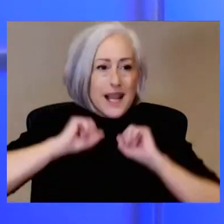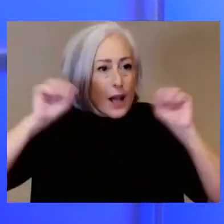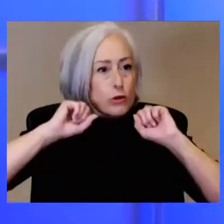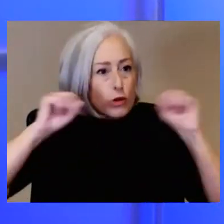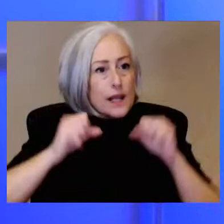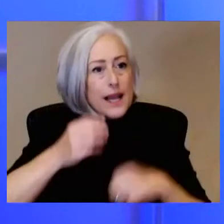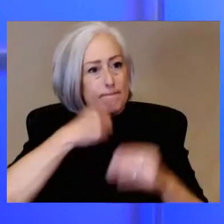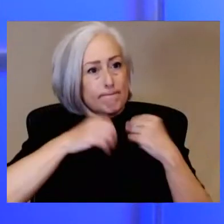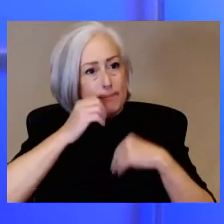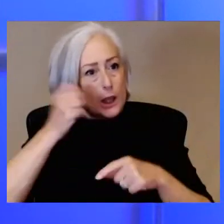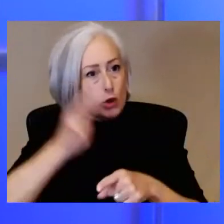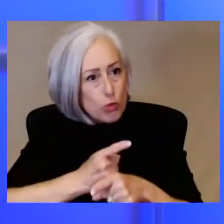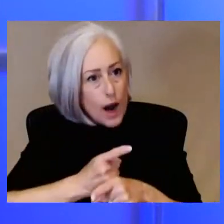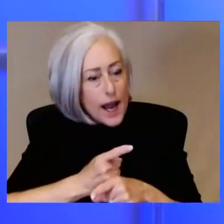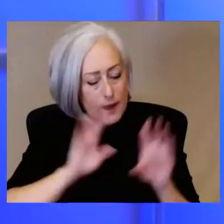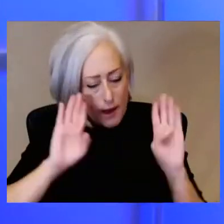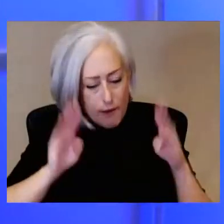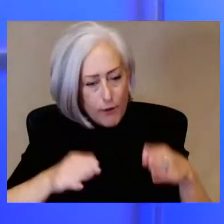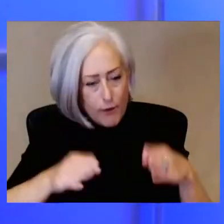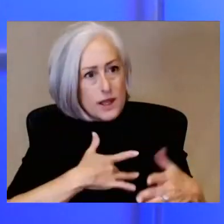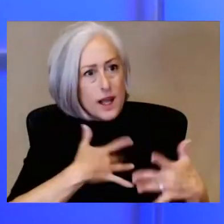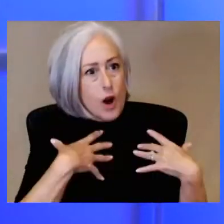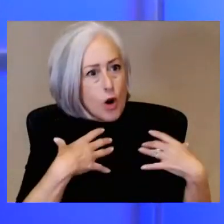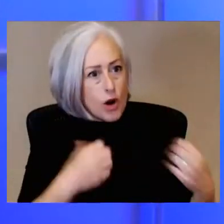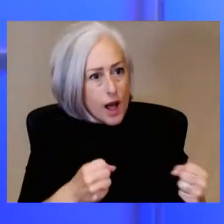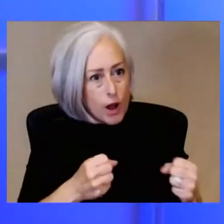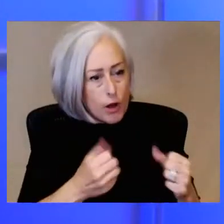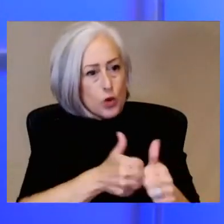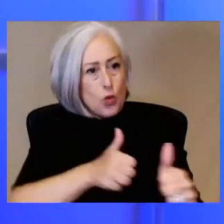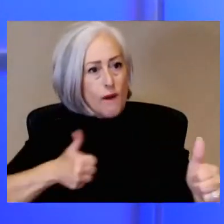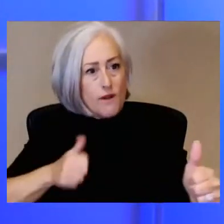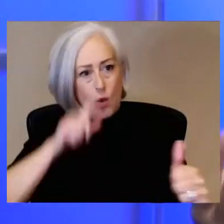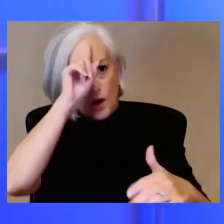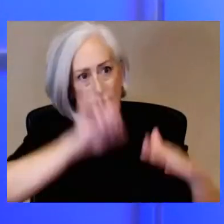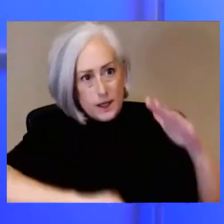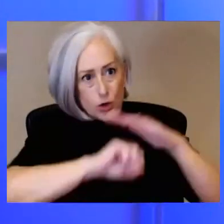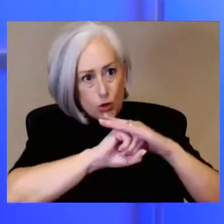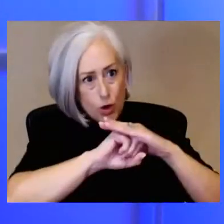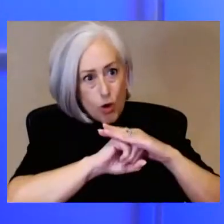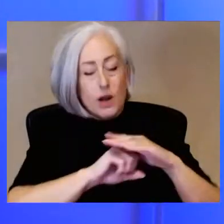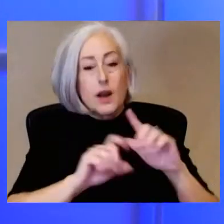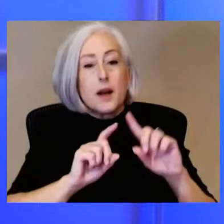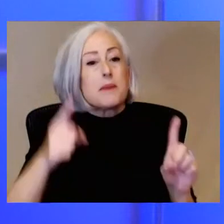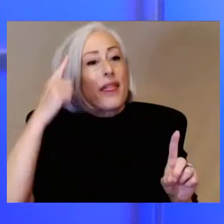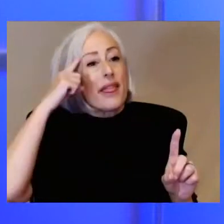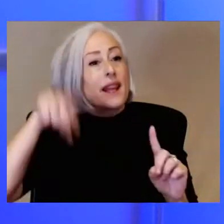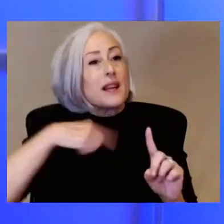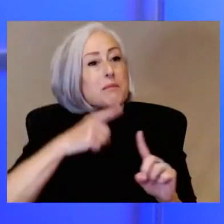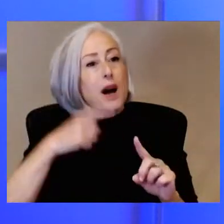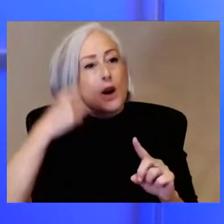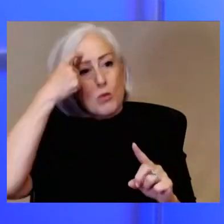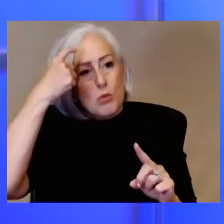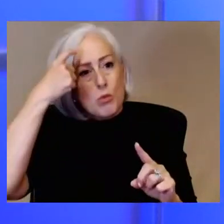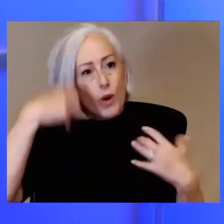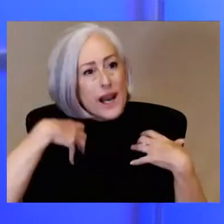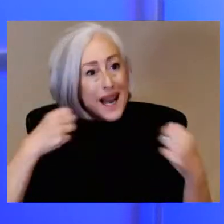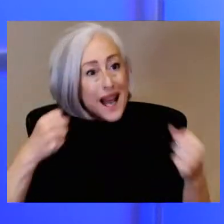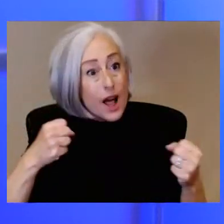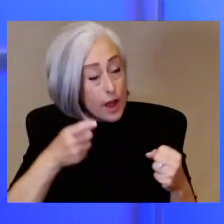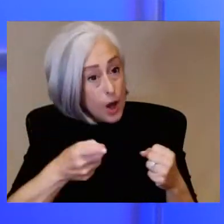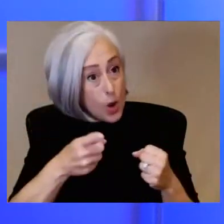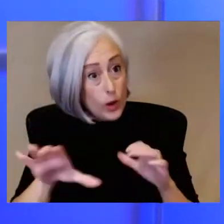heart health to prevent stroke, but also think about brain health, because when you're doing that, you're actually